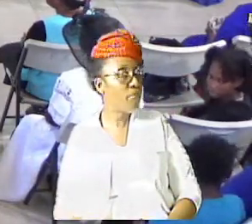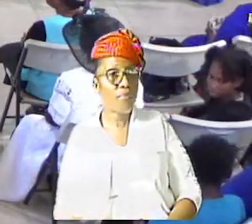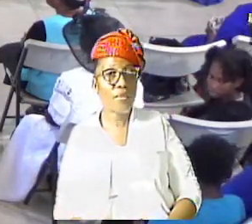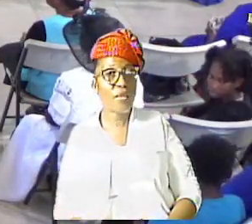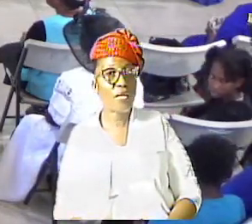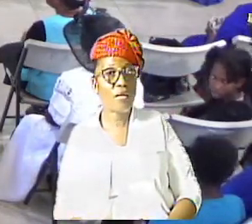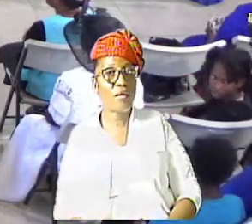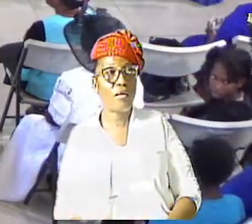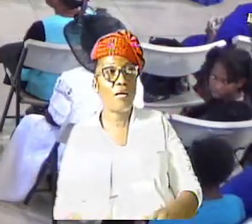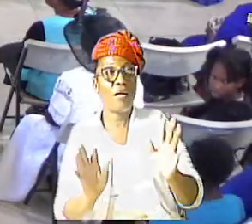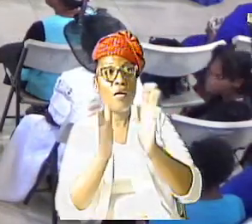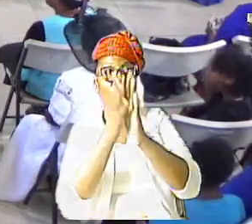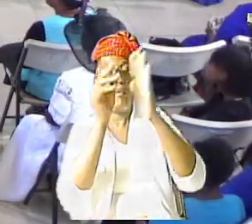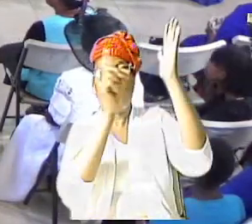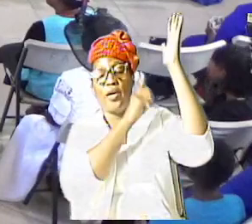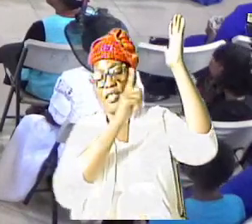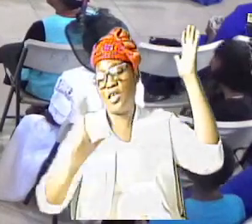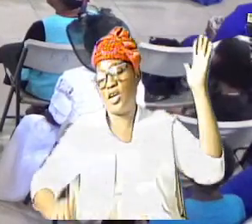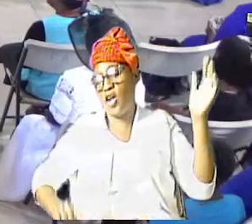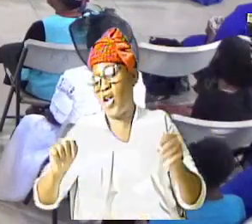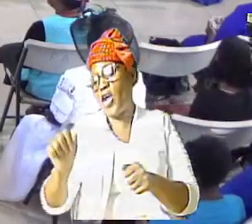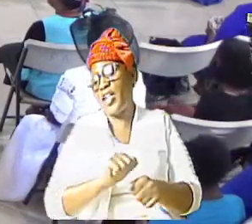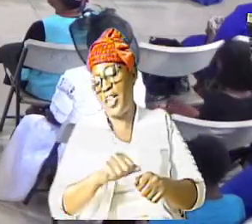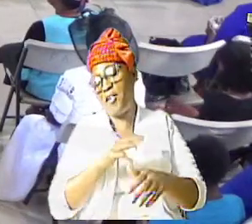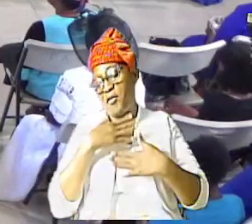Praise the Lord, everybody.